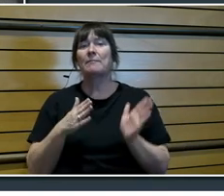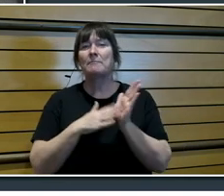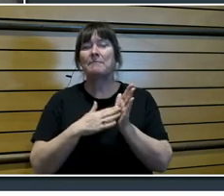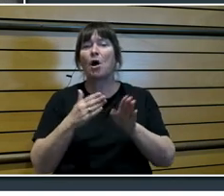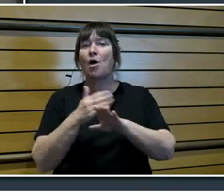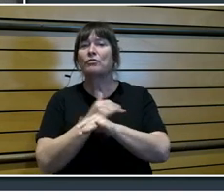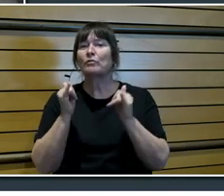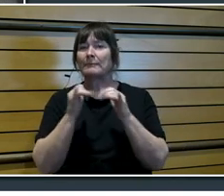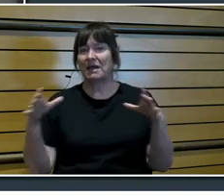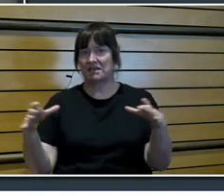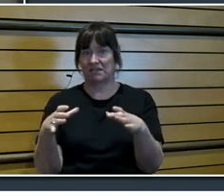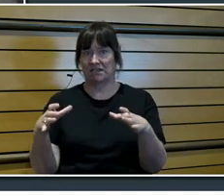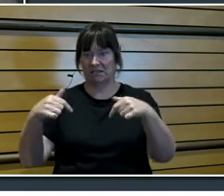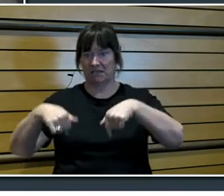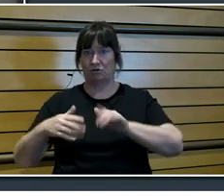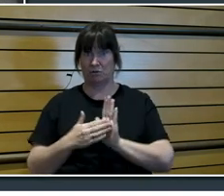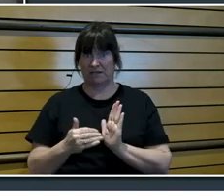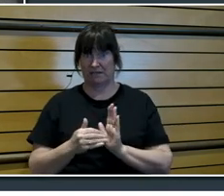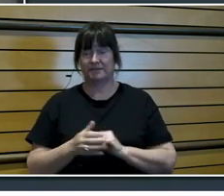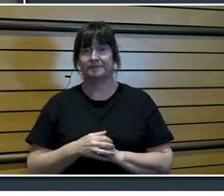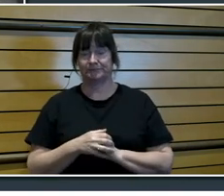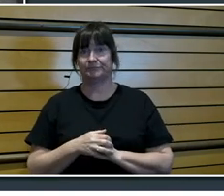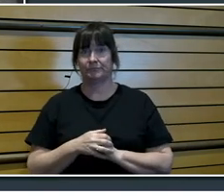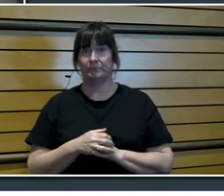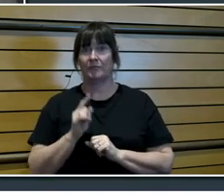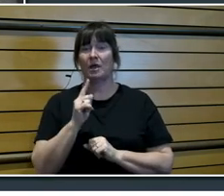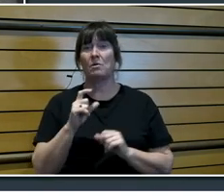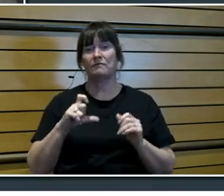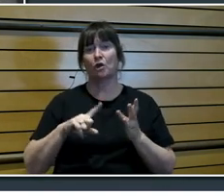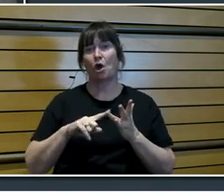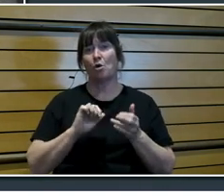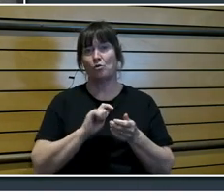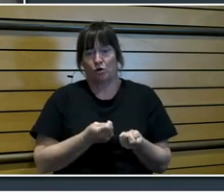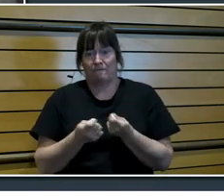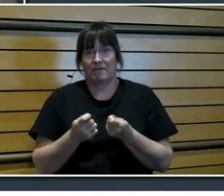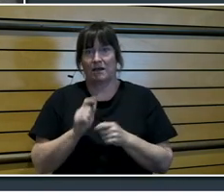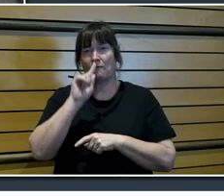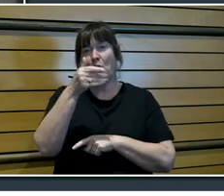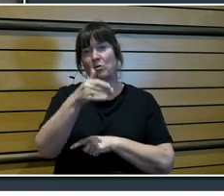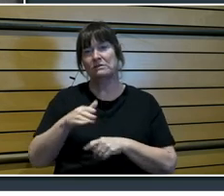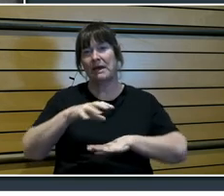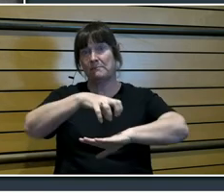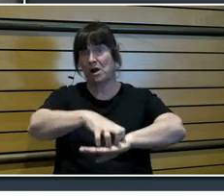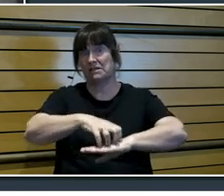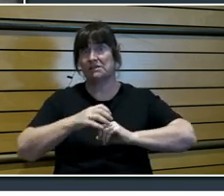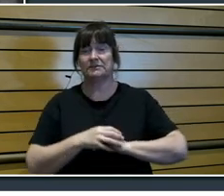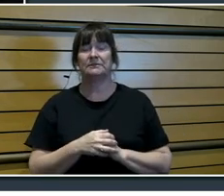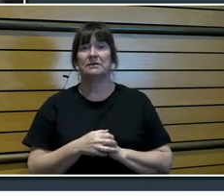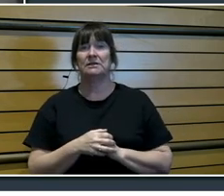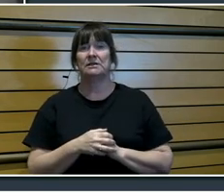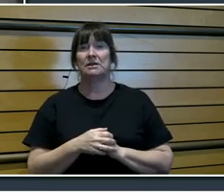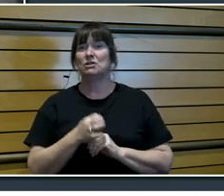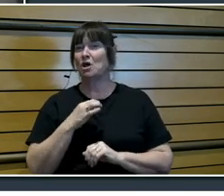Green Party of Aotearoa New Zealand, and I'm one of the co-conveners of the Hawke's Bay branch. So I'm